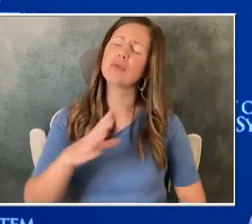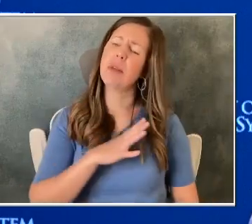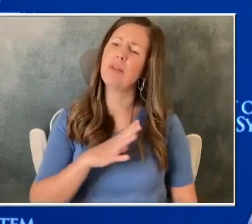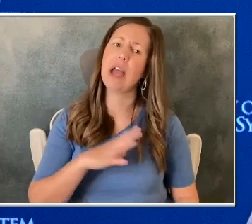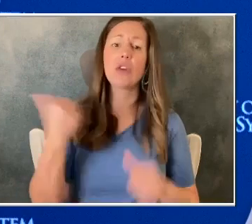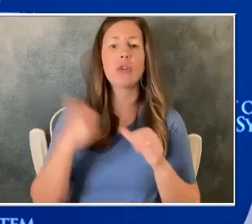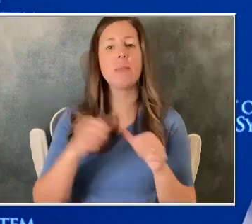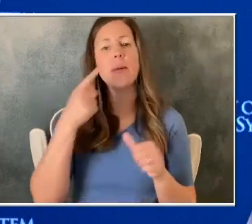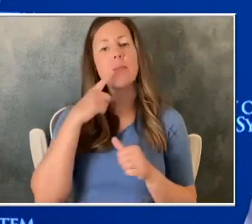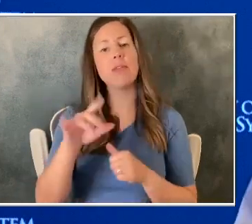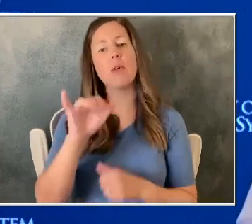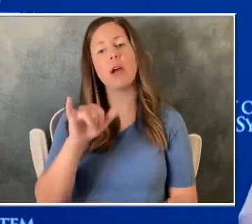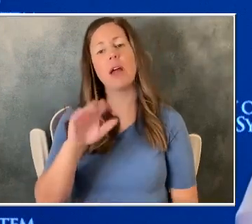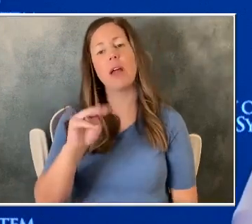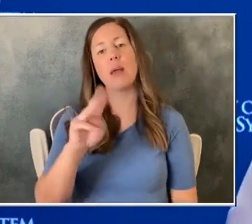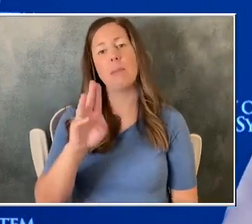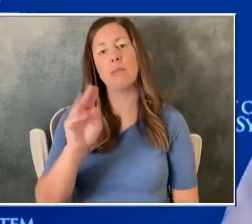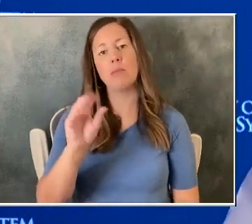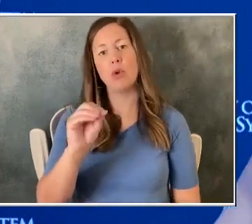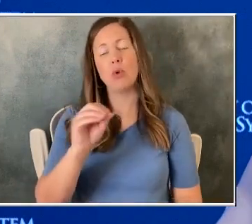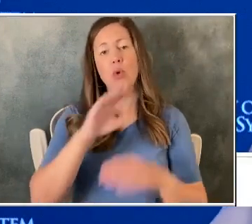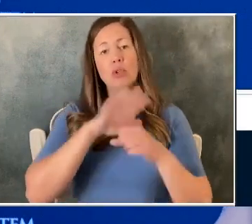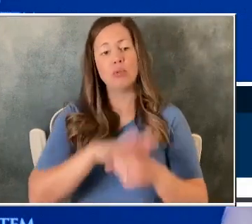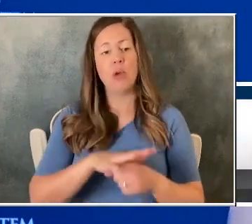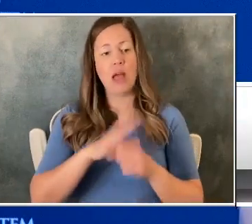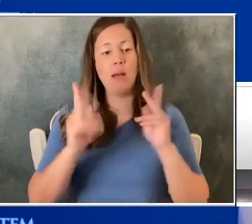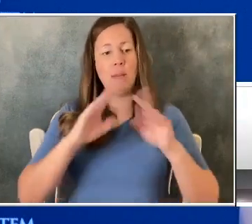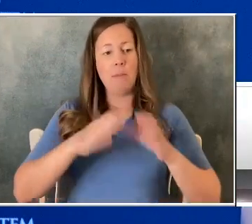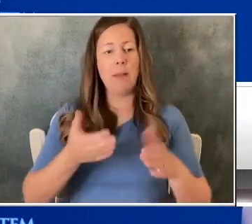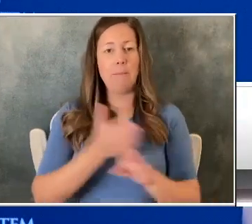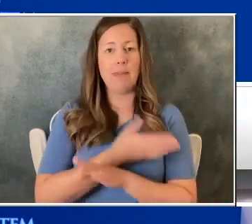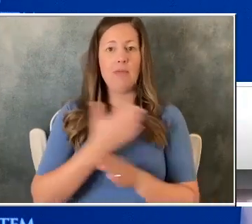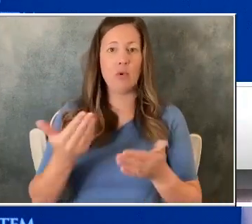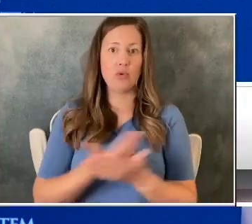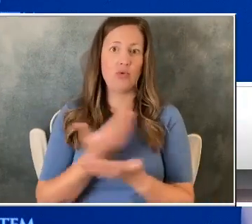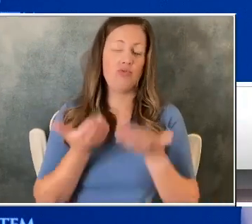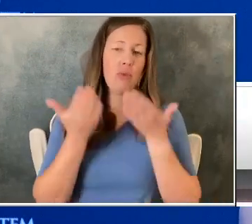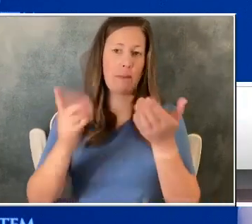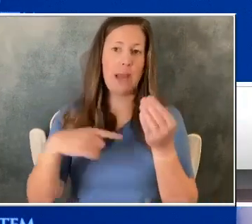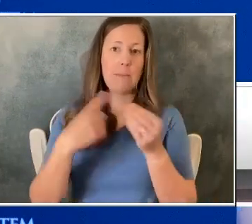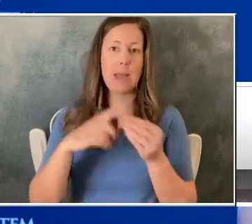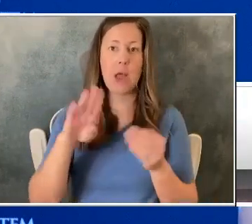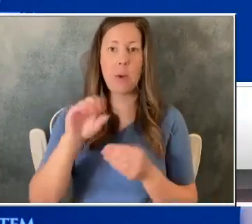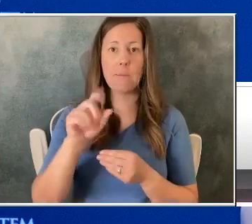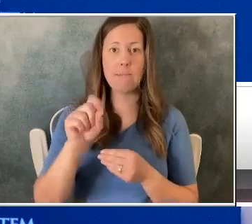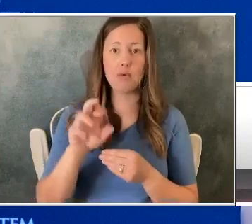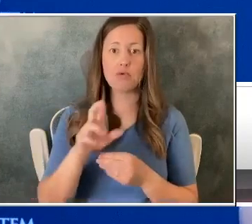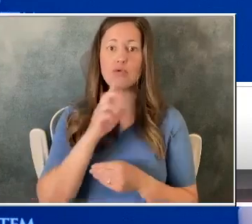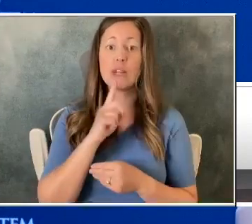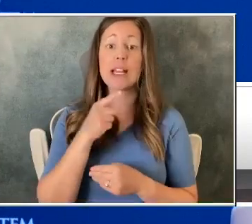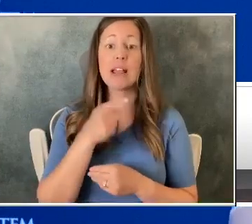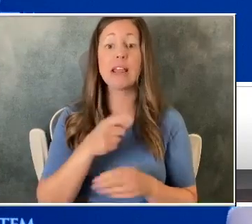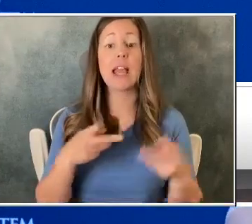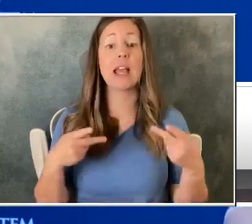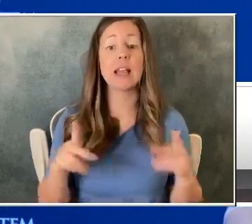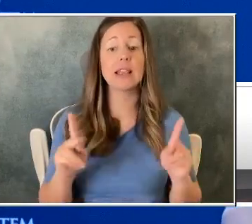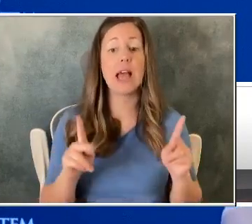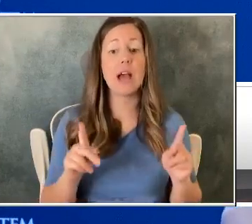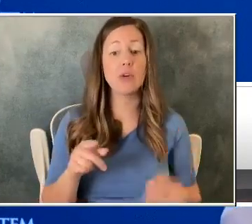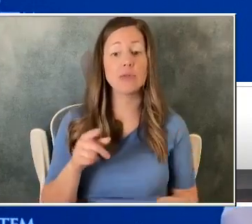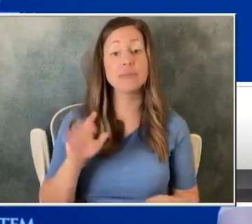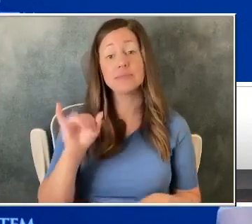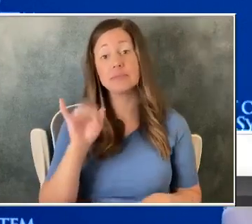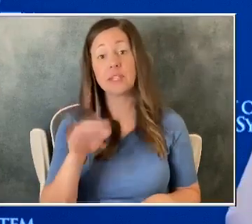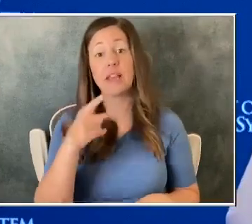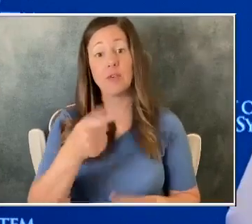immunosuppressed populations earlier, prior to these new recommendations about booster, they did allow you, if you were immune suppressed